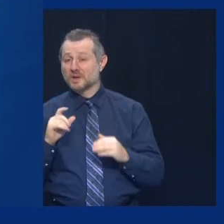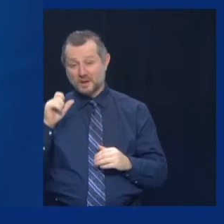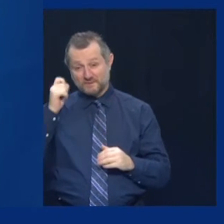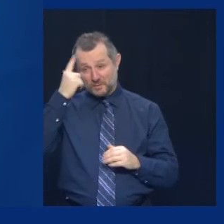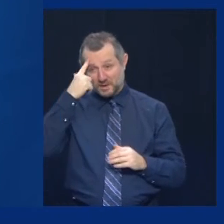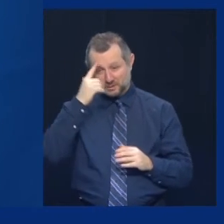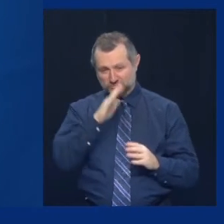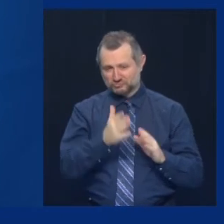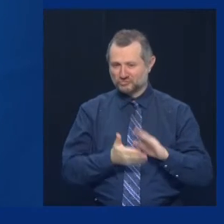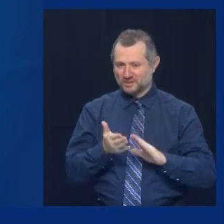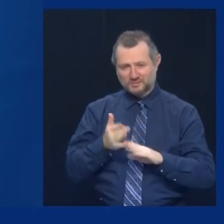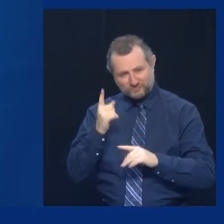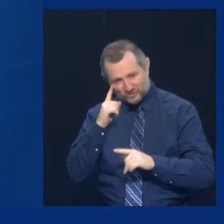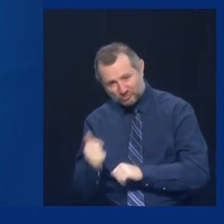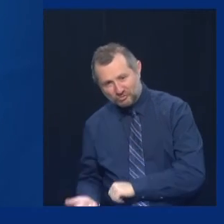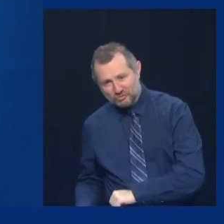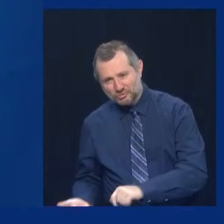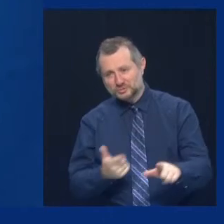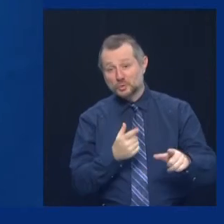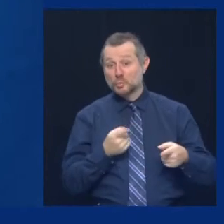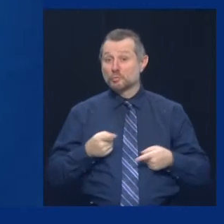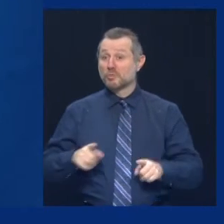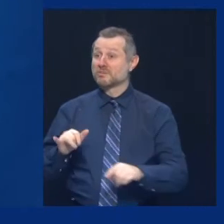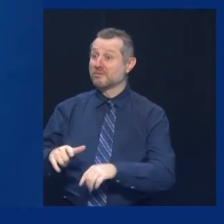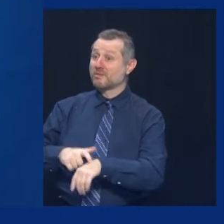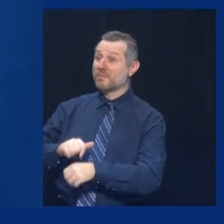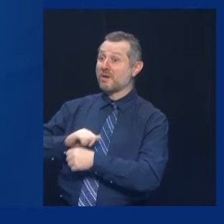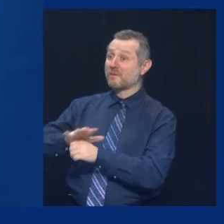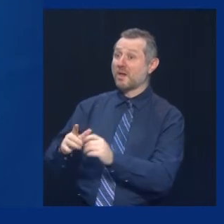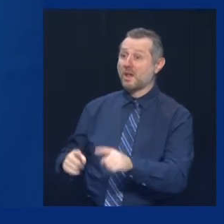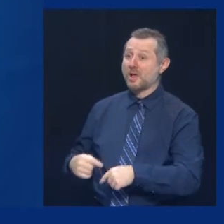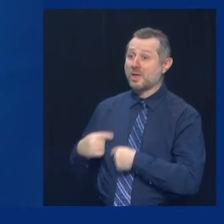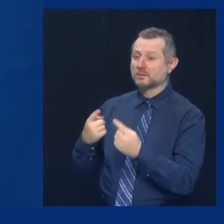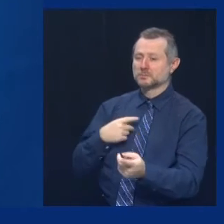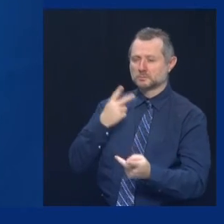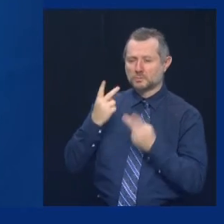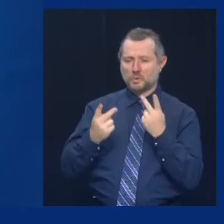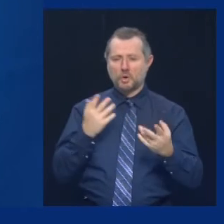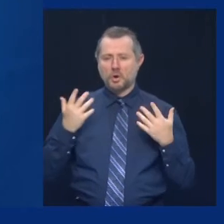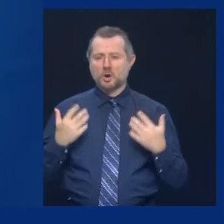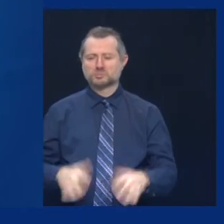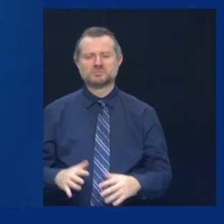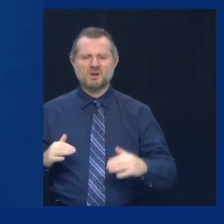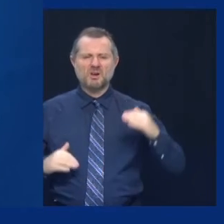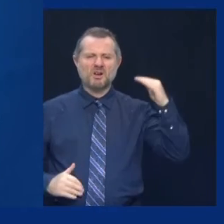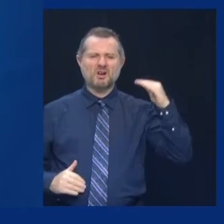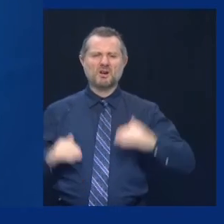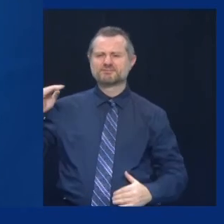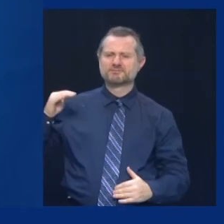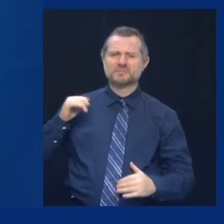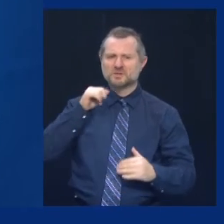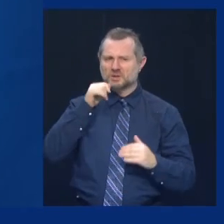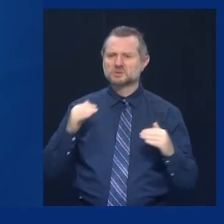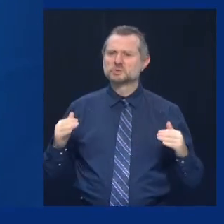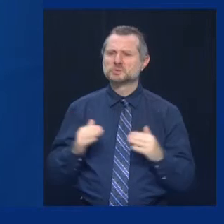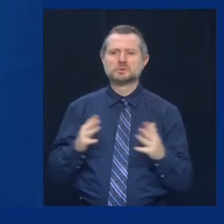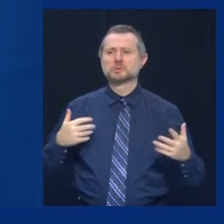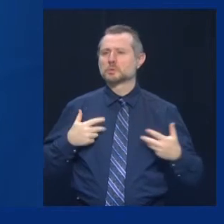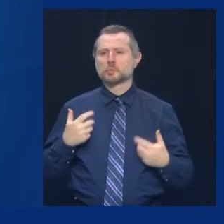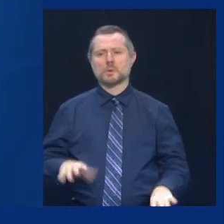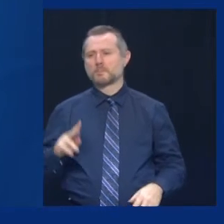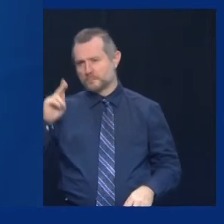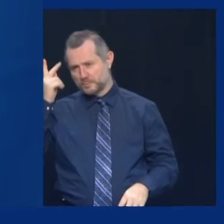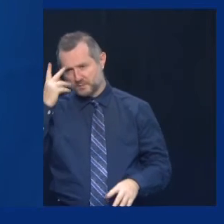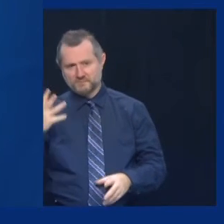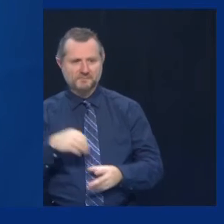this time of COVID, where we've seen gross injustices, politics has nothing to do with it. There is